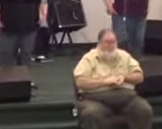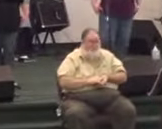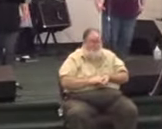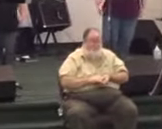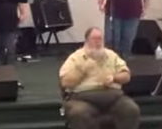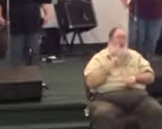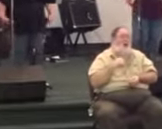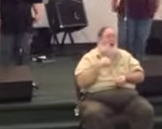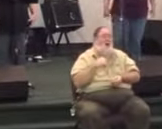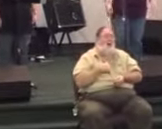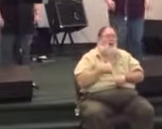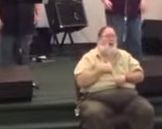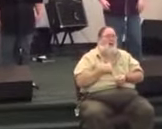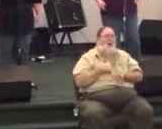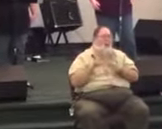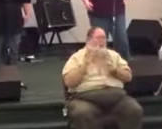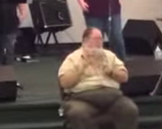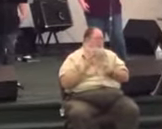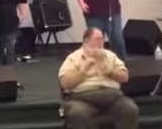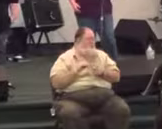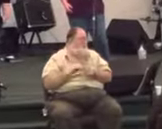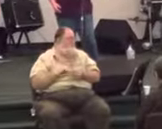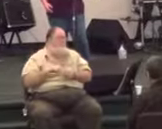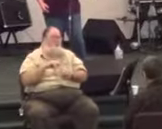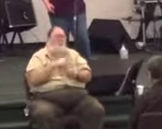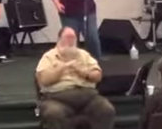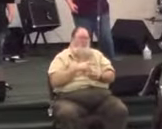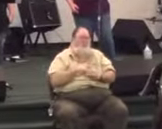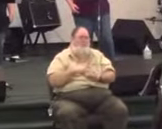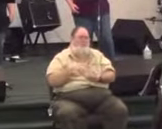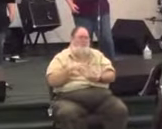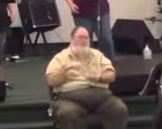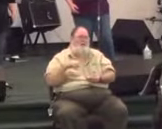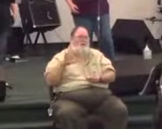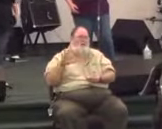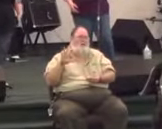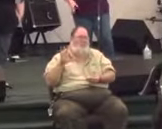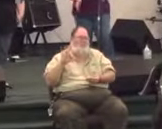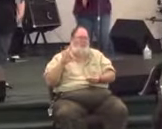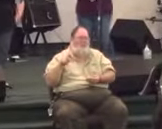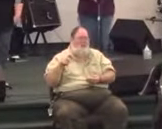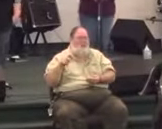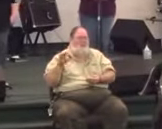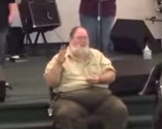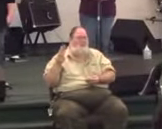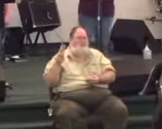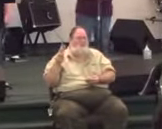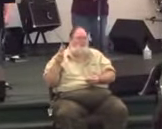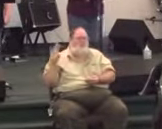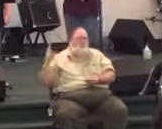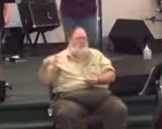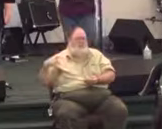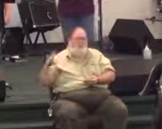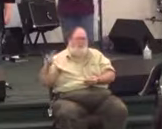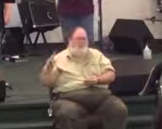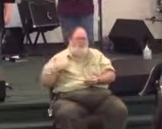this morning in Psalm 59. It's verses 16 to 17. It says, "But I will sing of